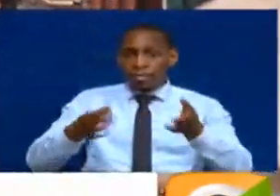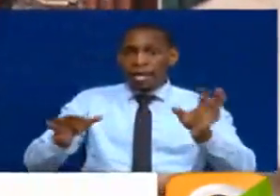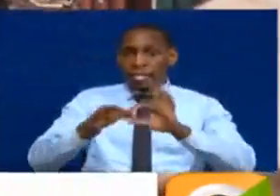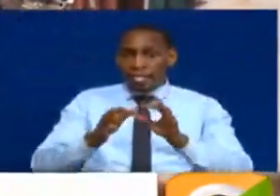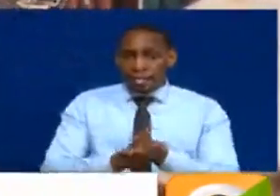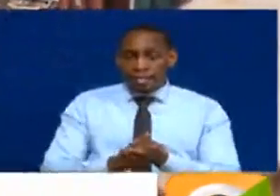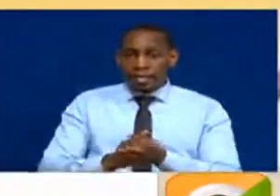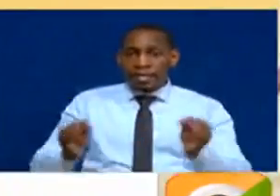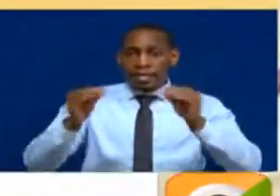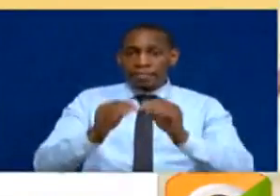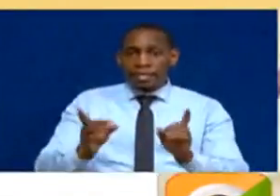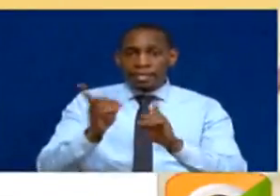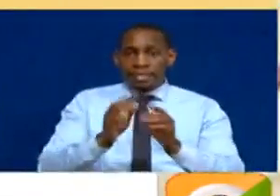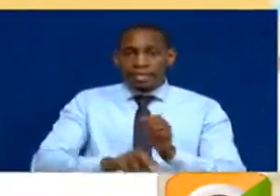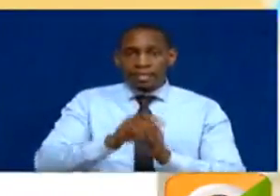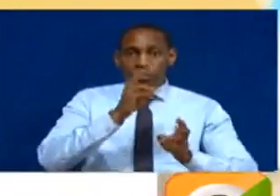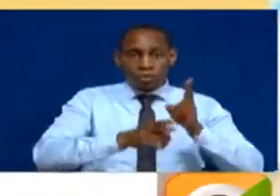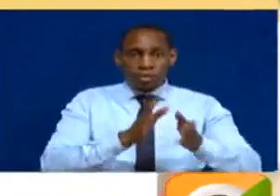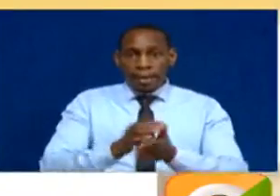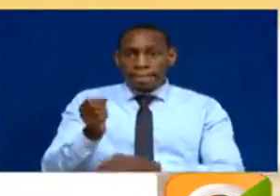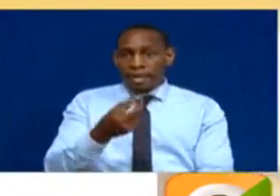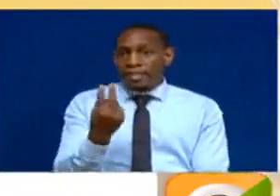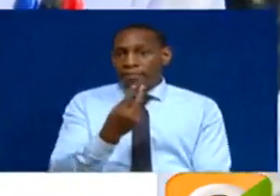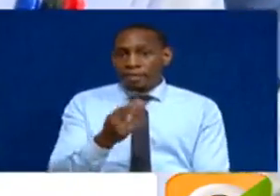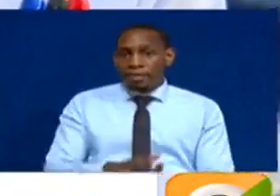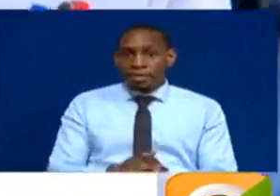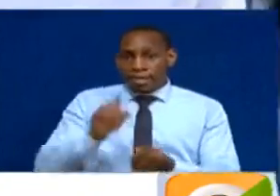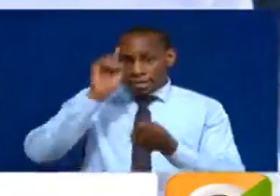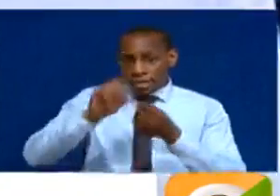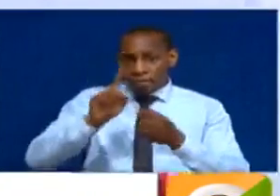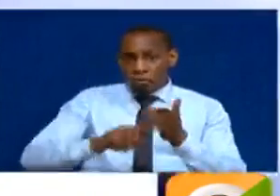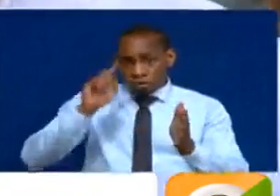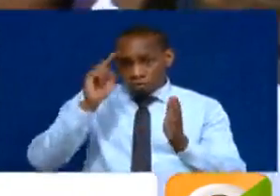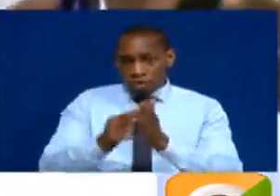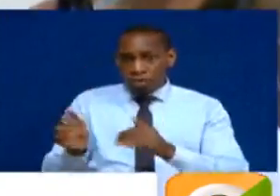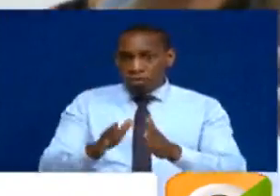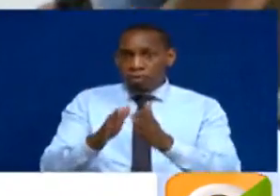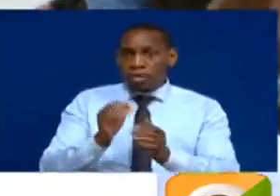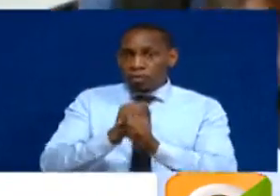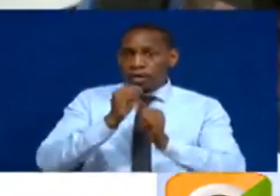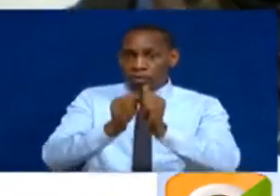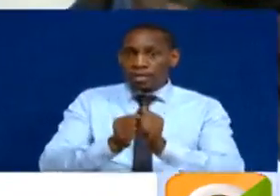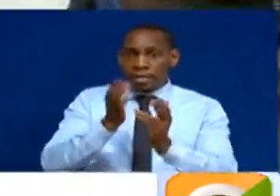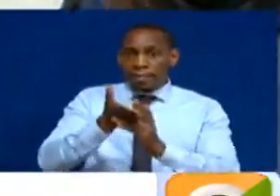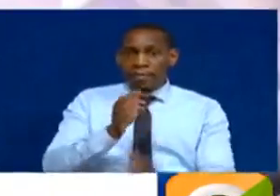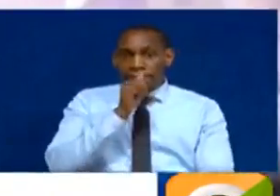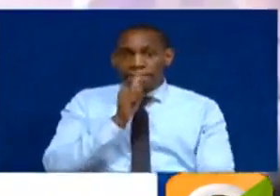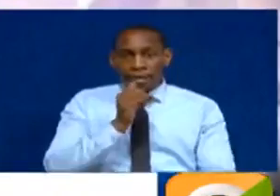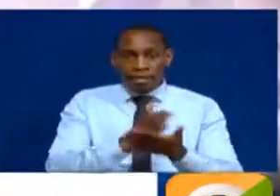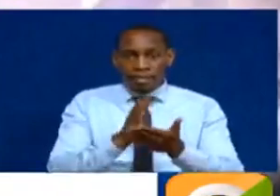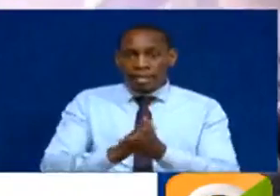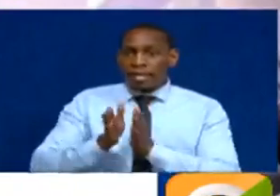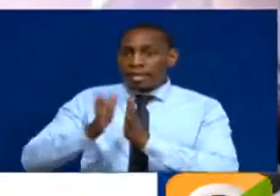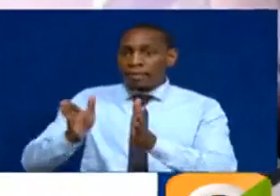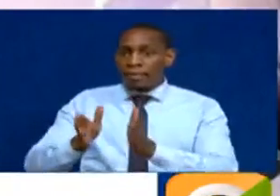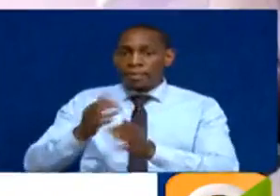chains. The forum, slated for the 22nd of February, will seek to identify avenues of collaboration between private sector